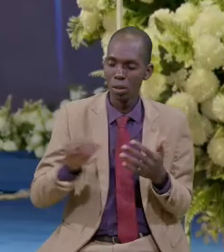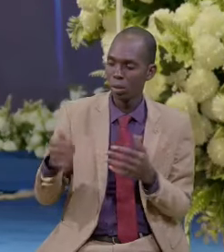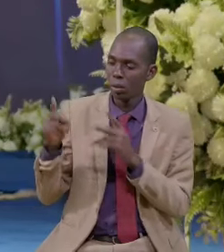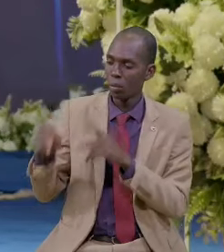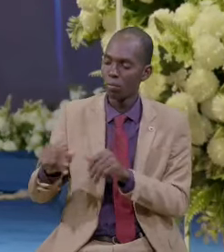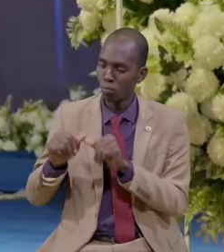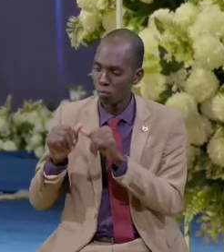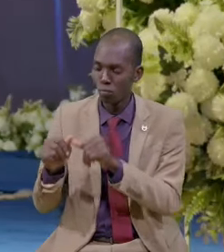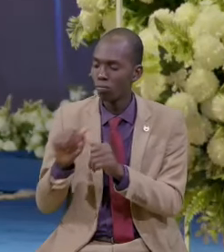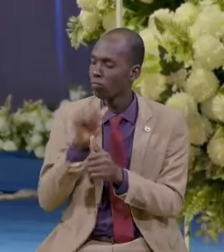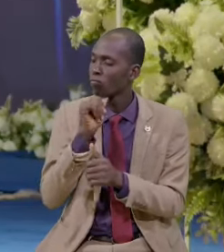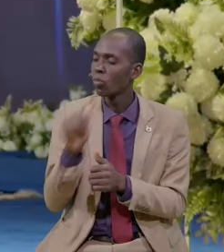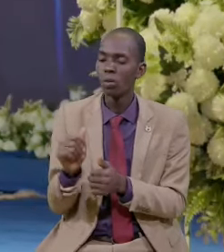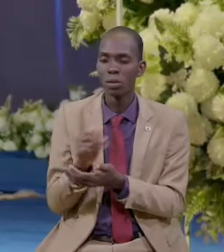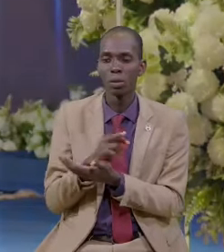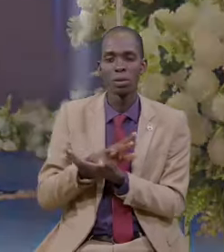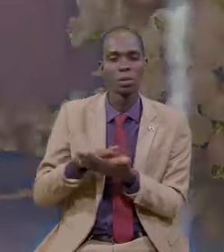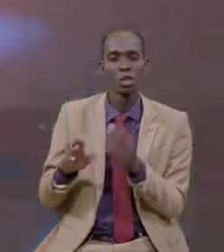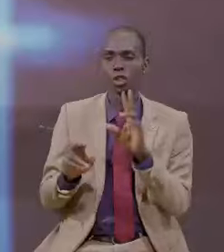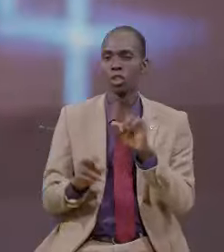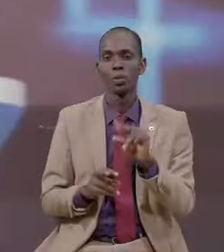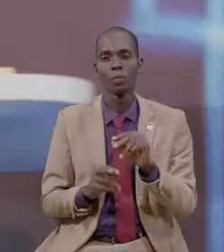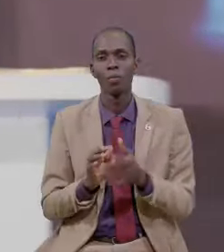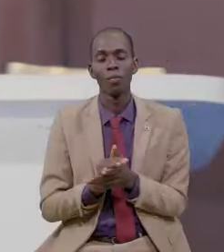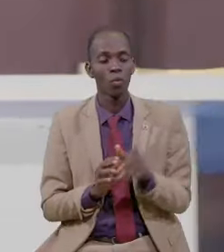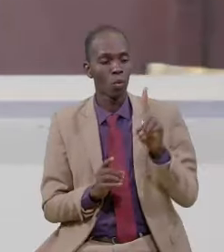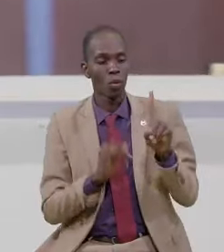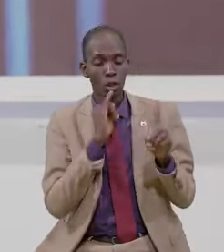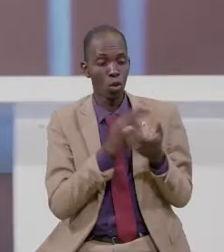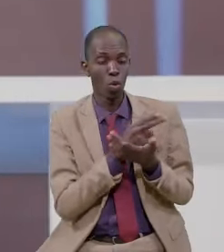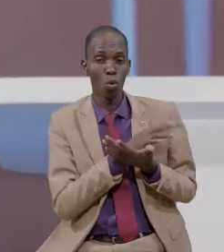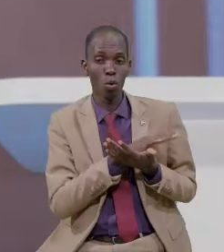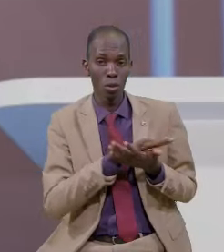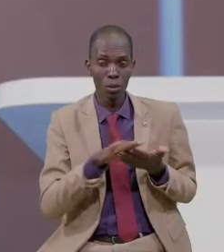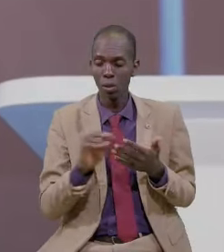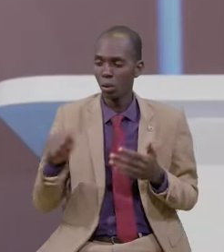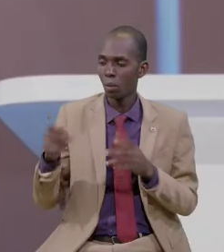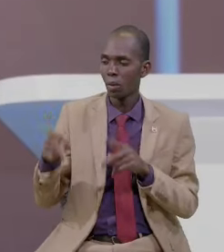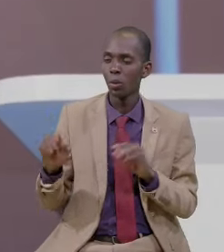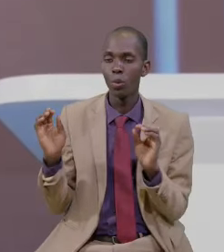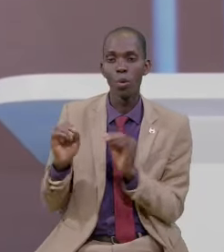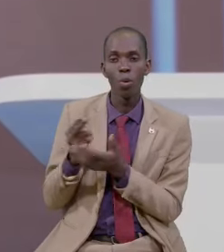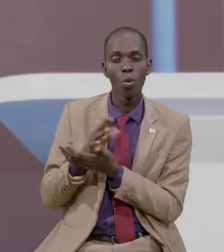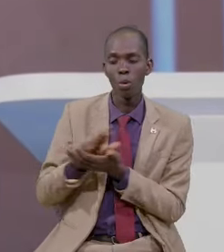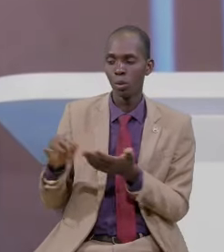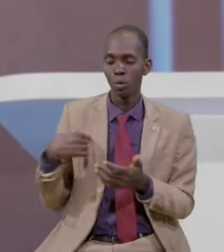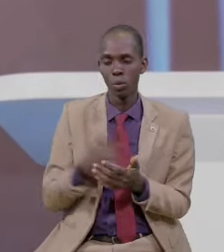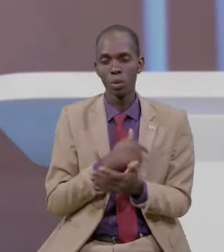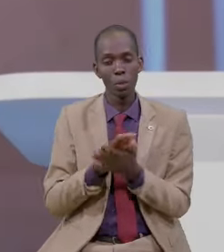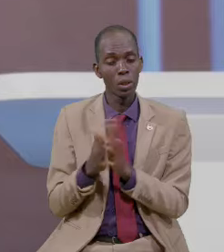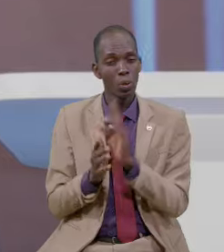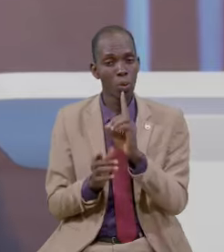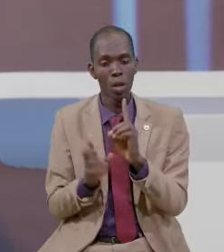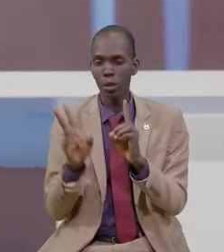one. No. One is holy, the other one is unholy, we are one. No.